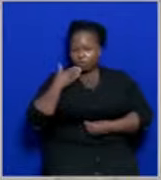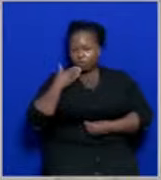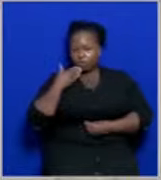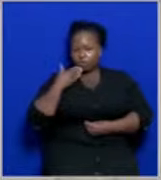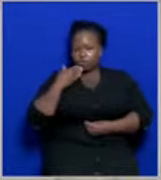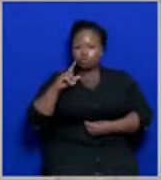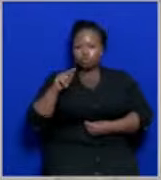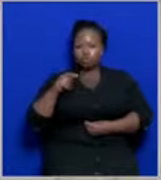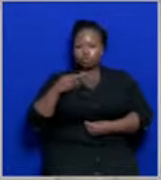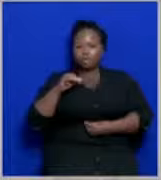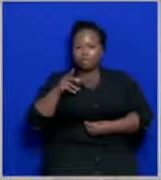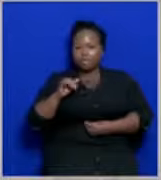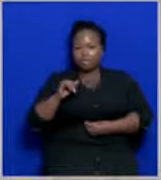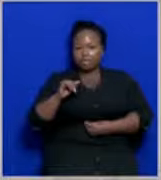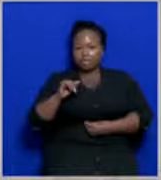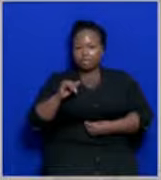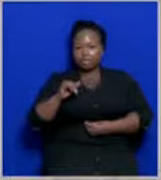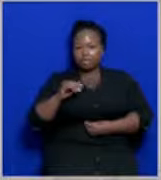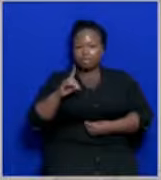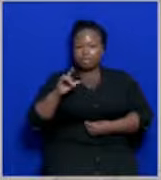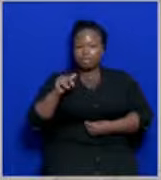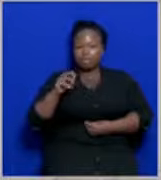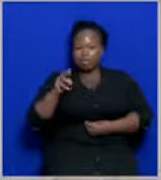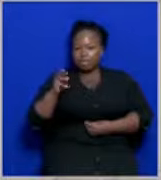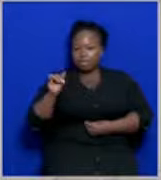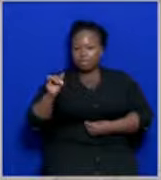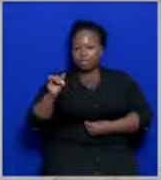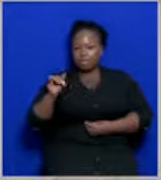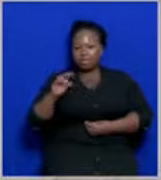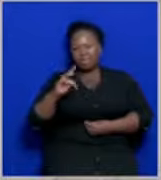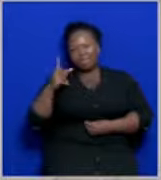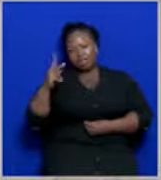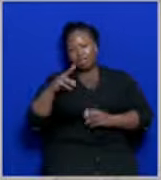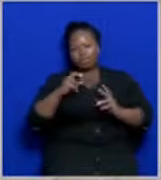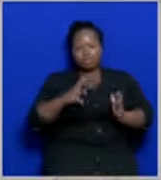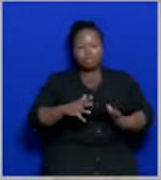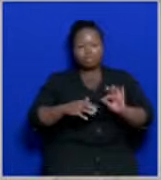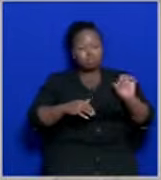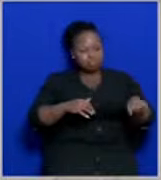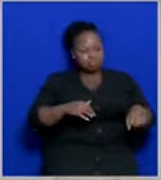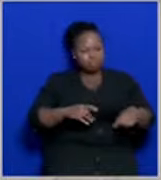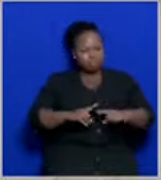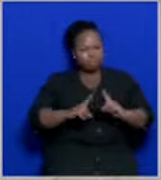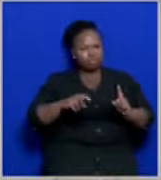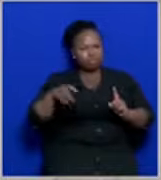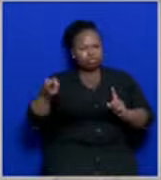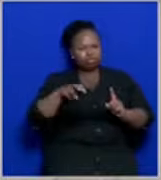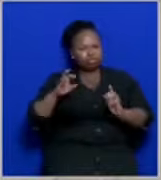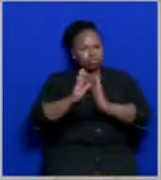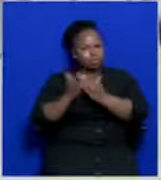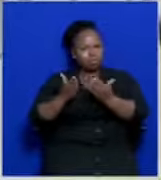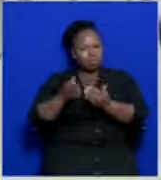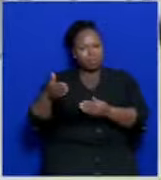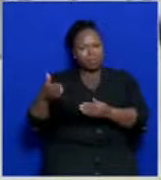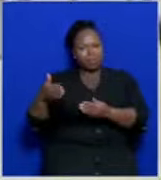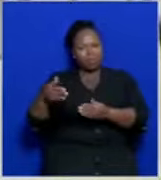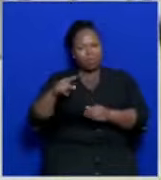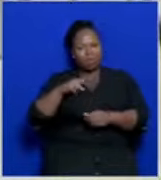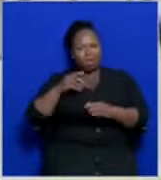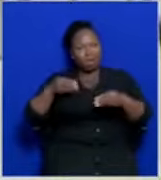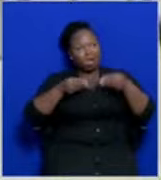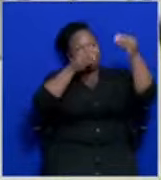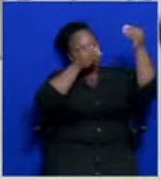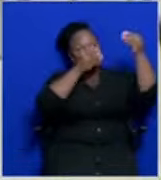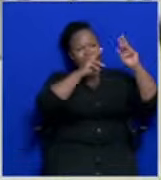Tulani Dlamini, Yes. the other investigator, Yes. but his trip log is currently not available for the reasons that you state.